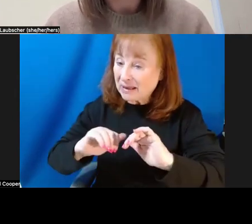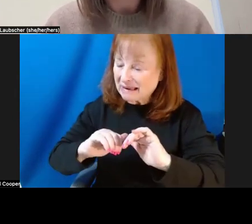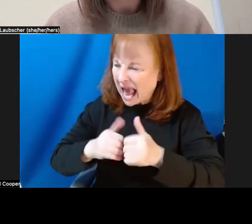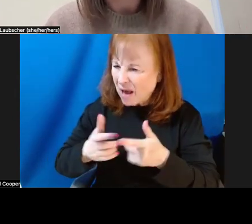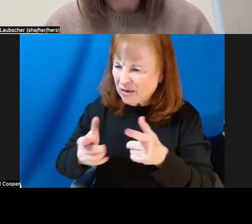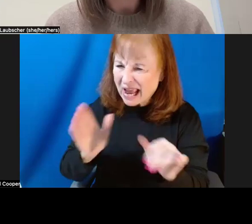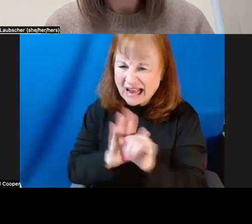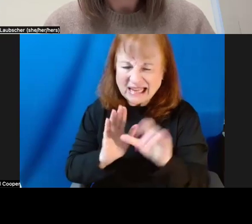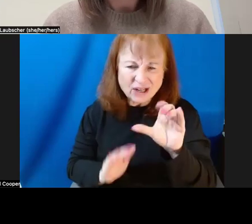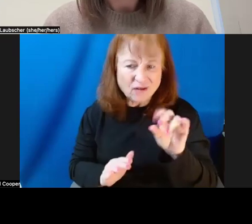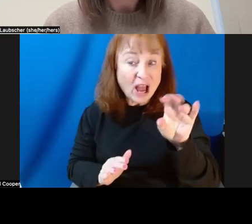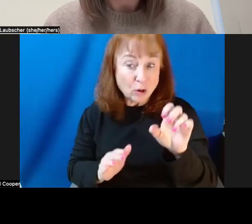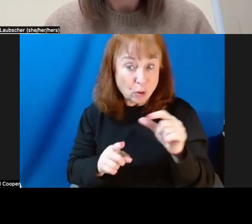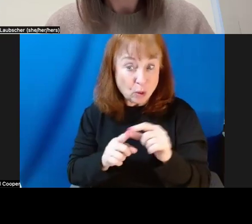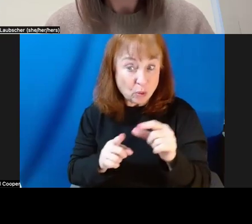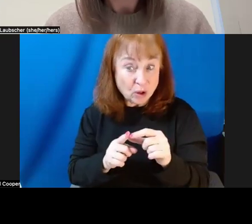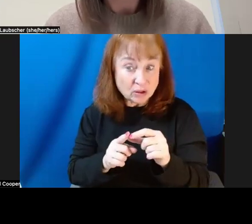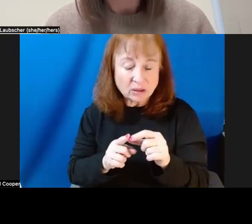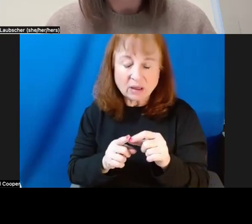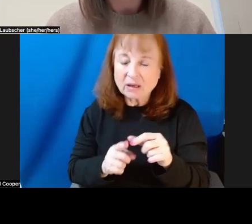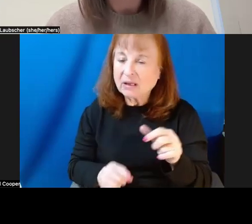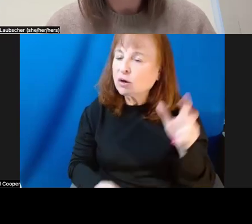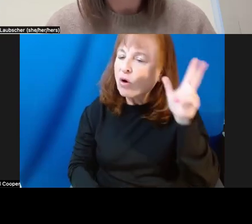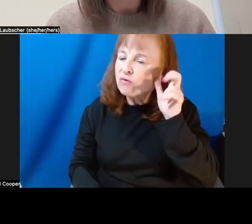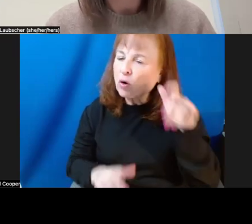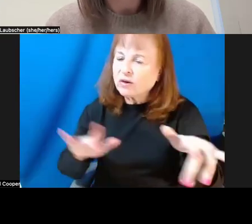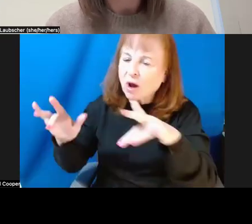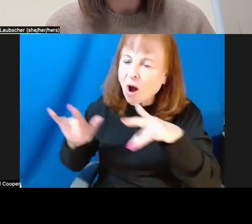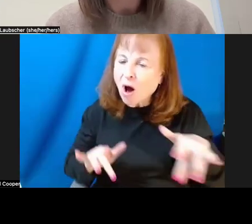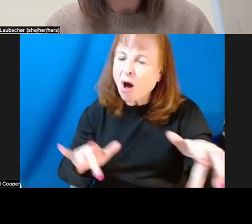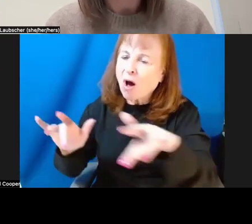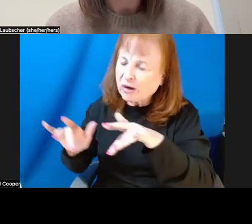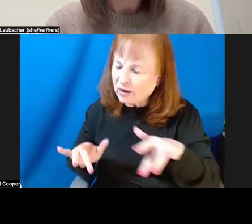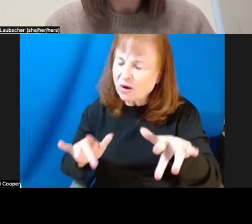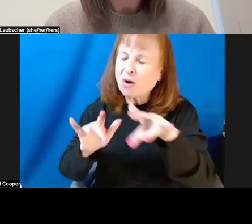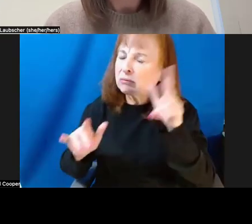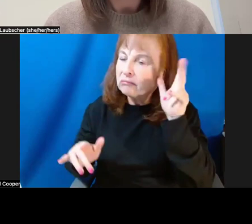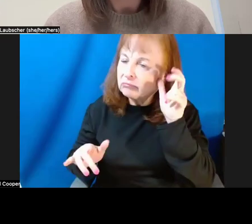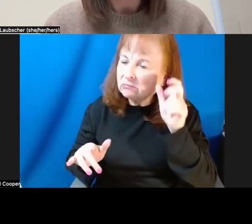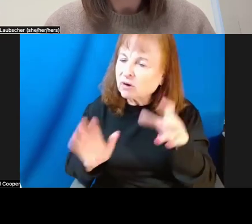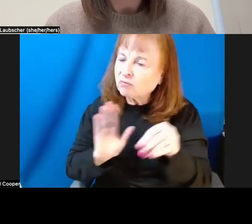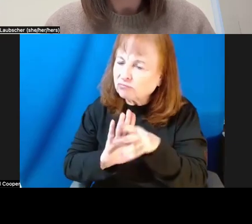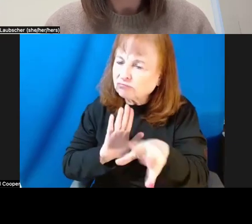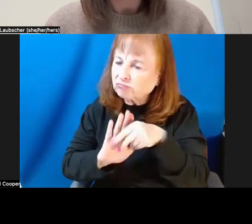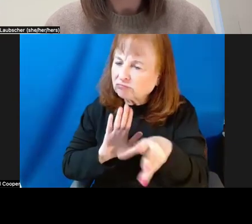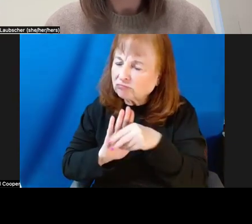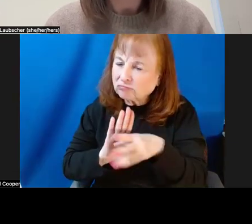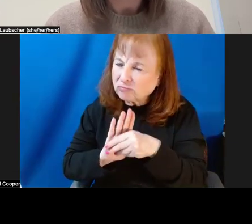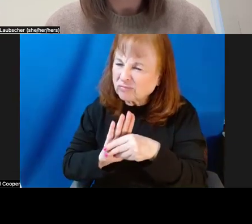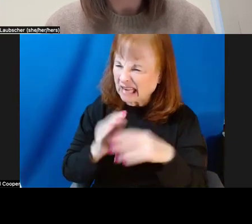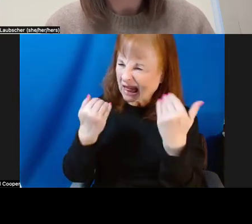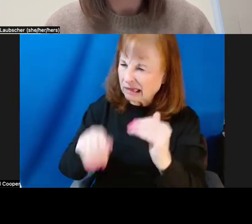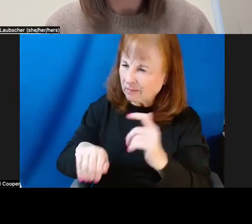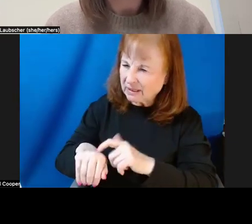identifying core words was to audio record language samples from the participants within a defined period